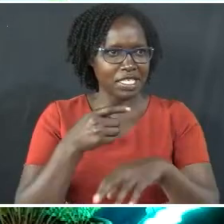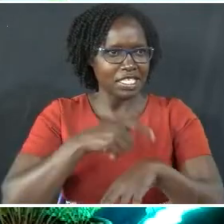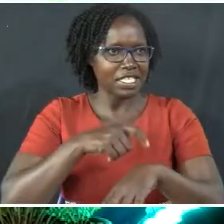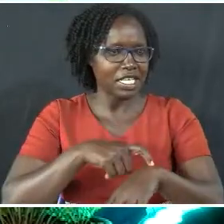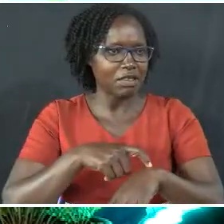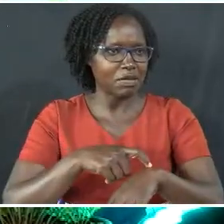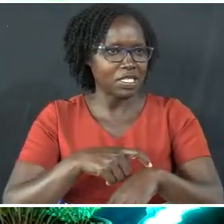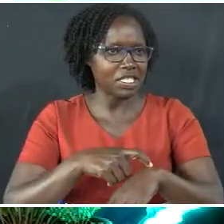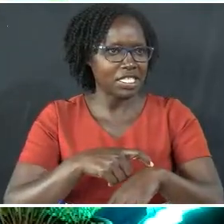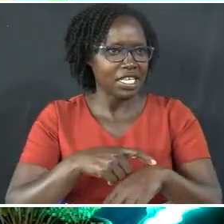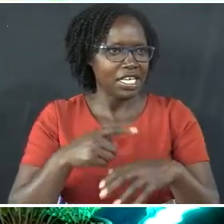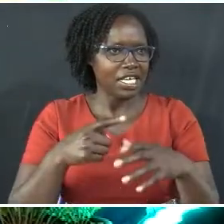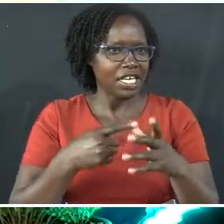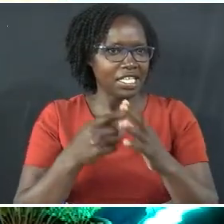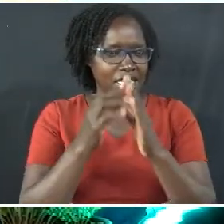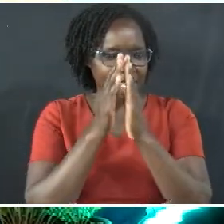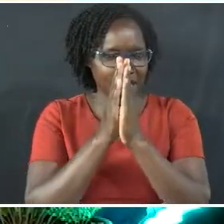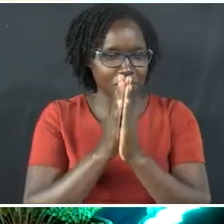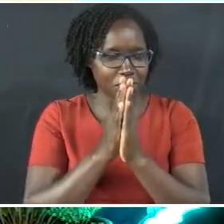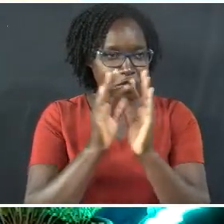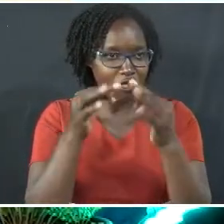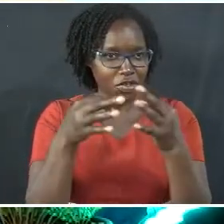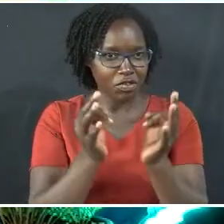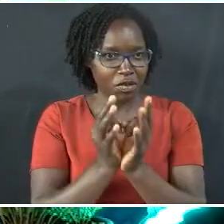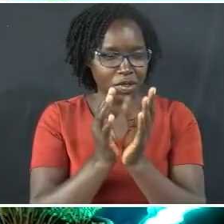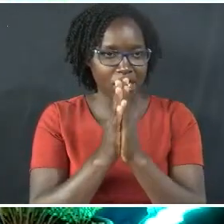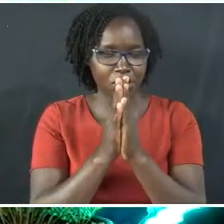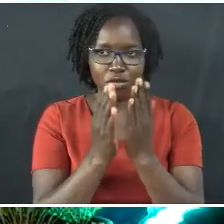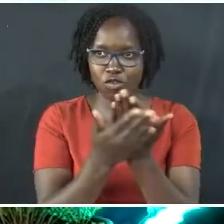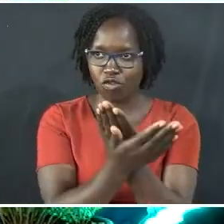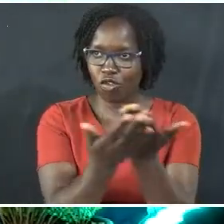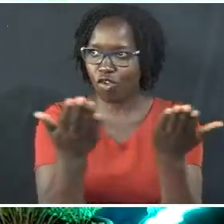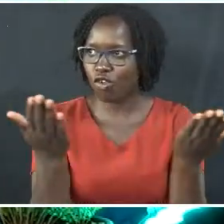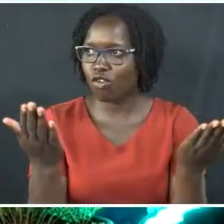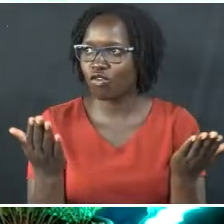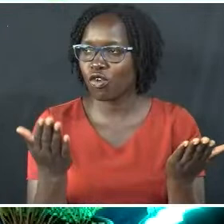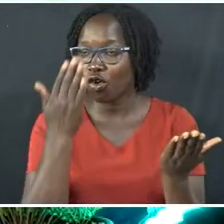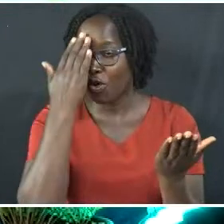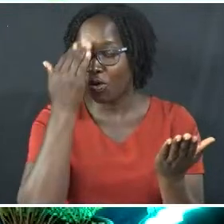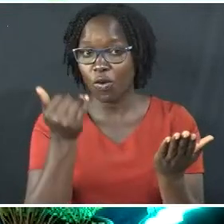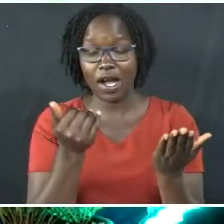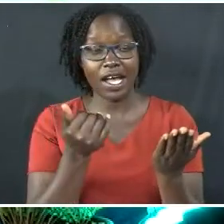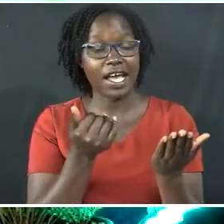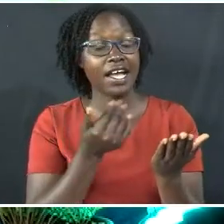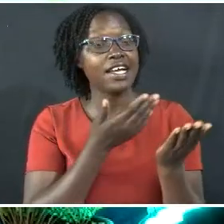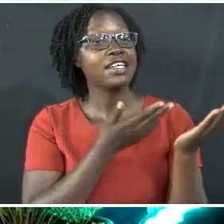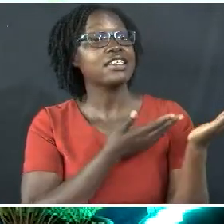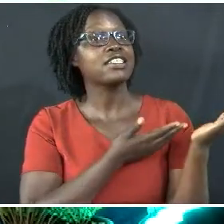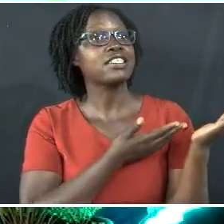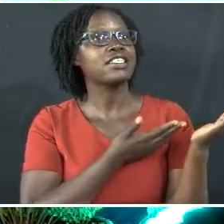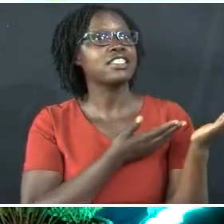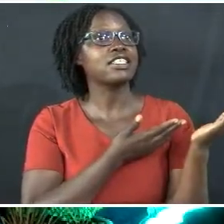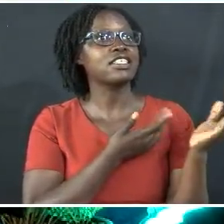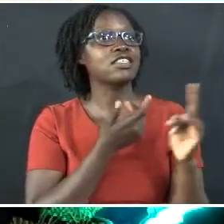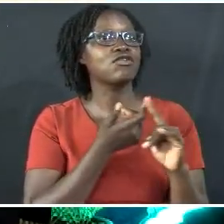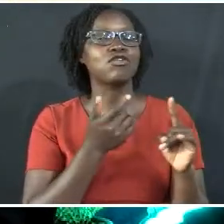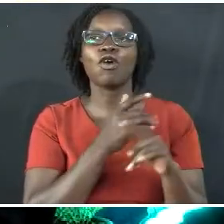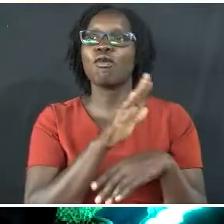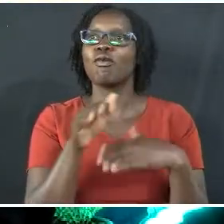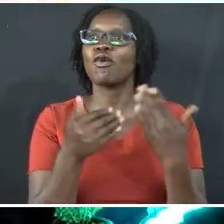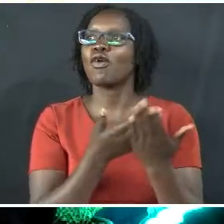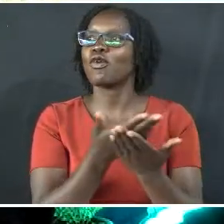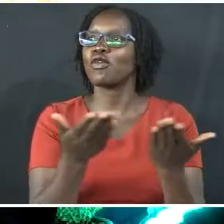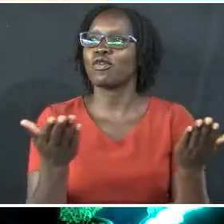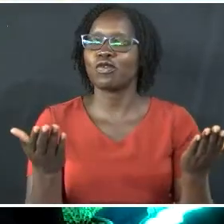several. Then I will pray for the family and pray for all of you. Because this is from all of you.